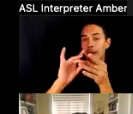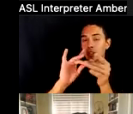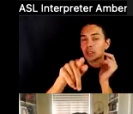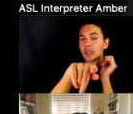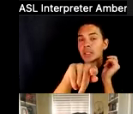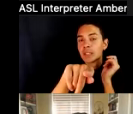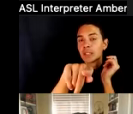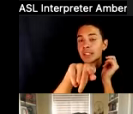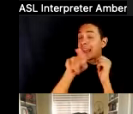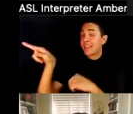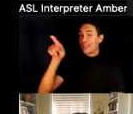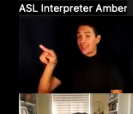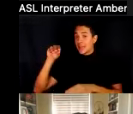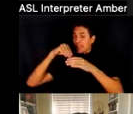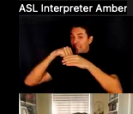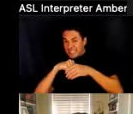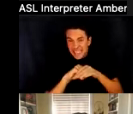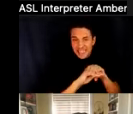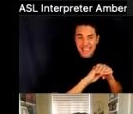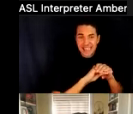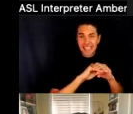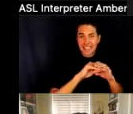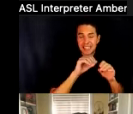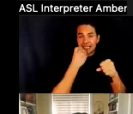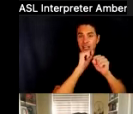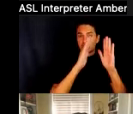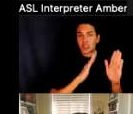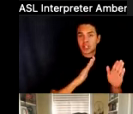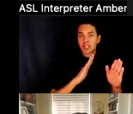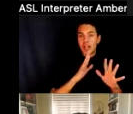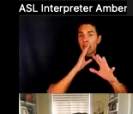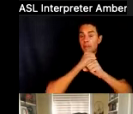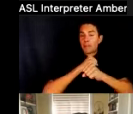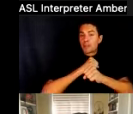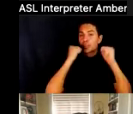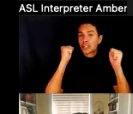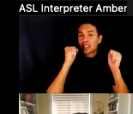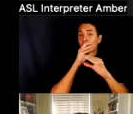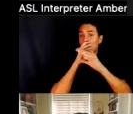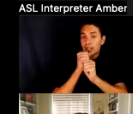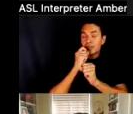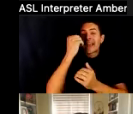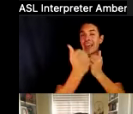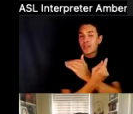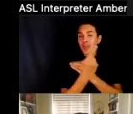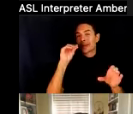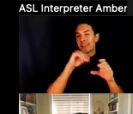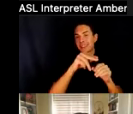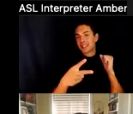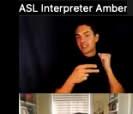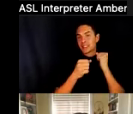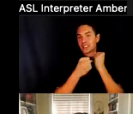Them going into that shelter breached everybody else that was in that shelter breached their